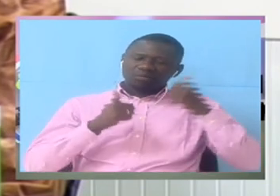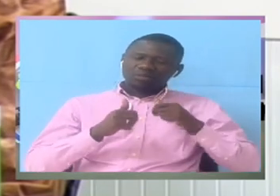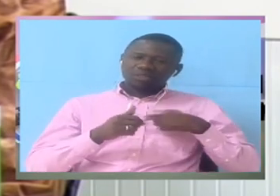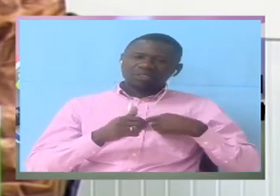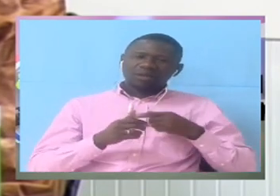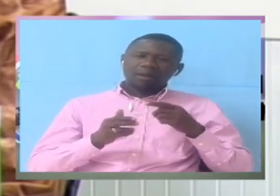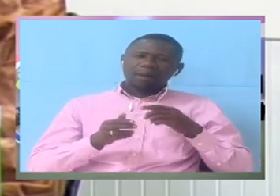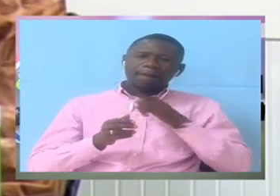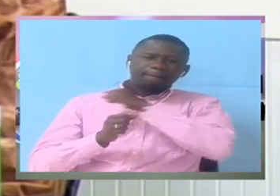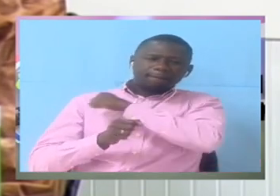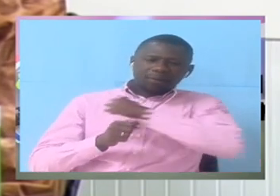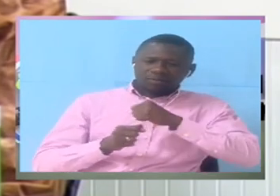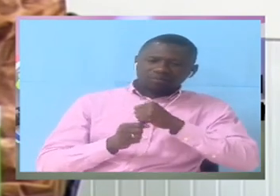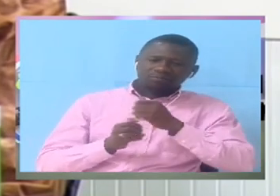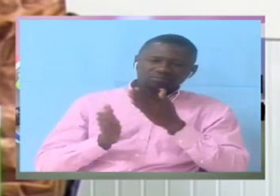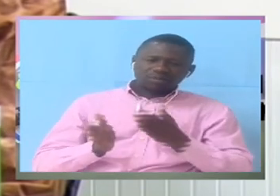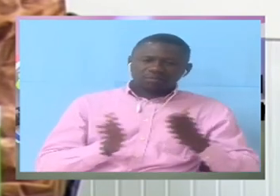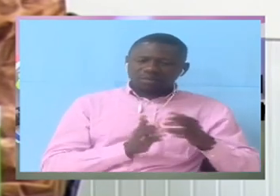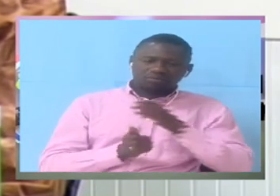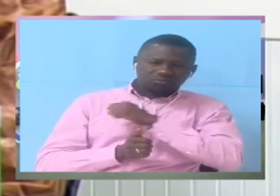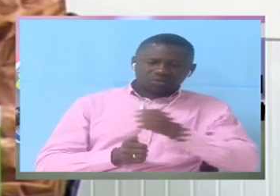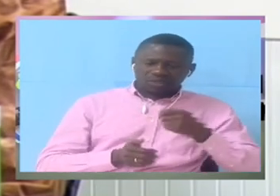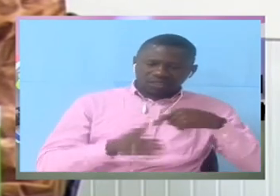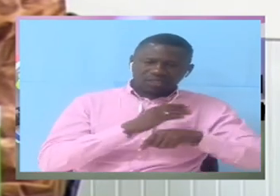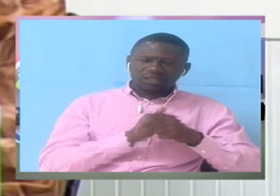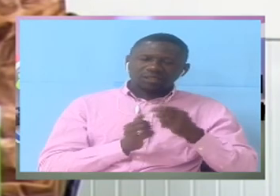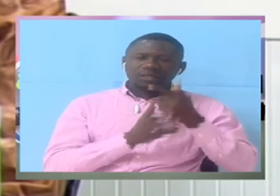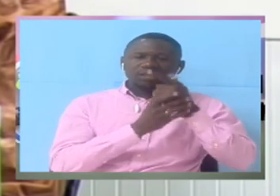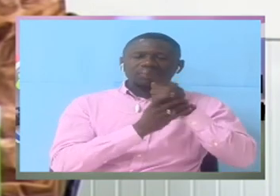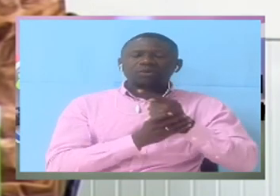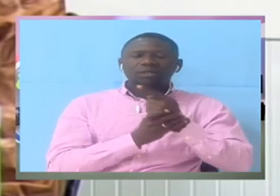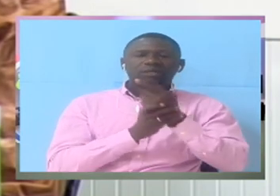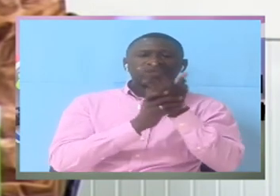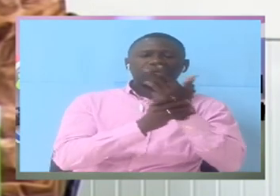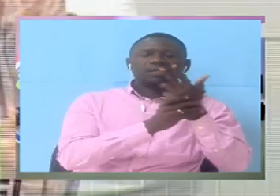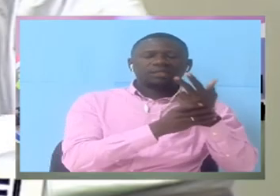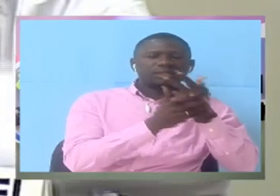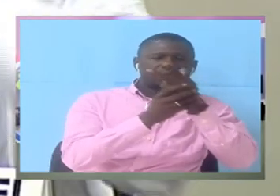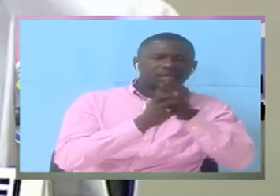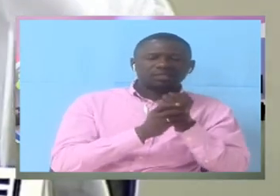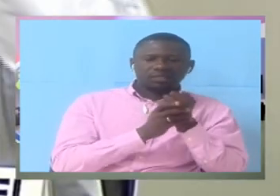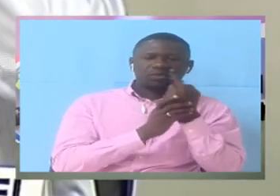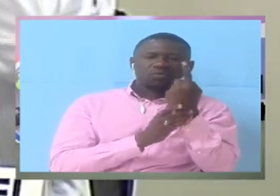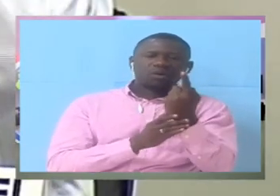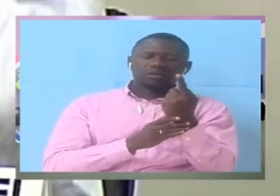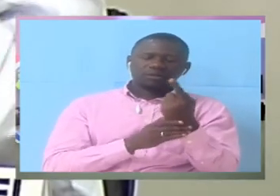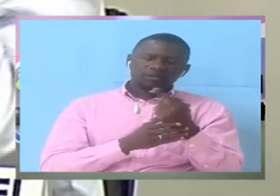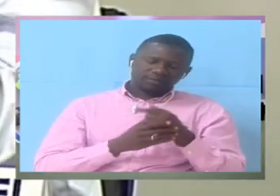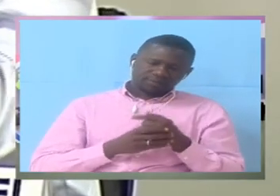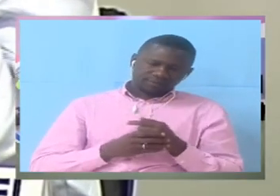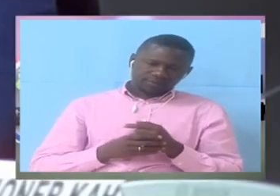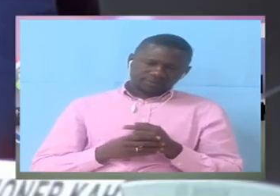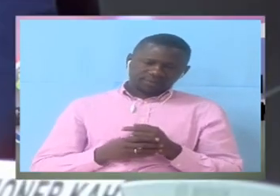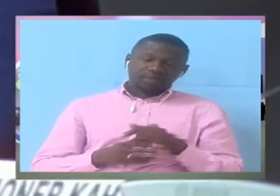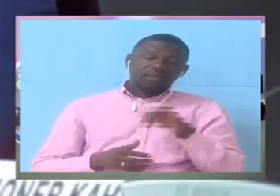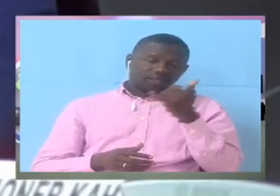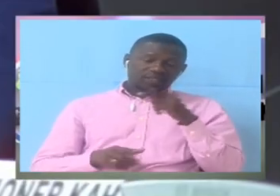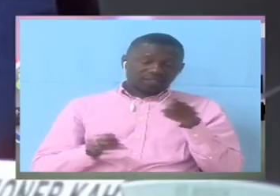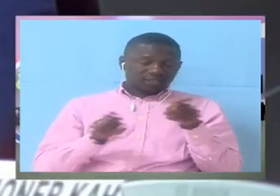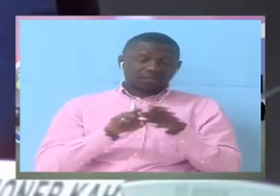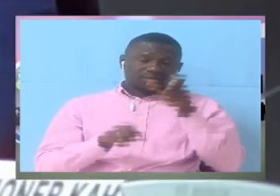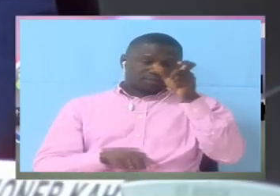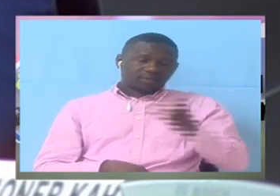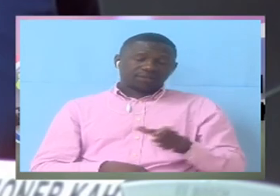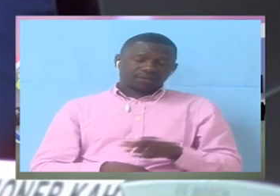1981 coup d'état min ketanunja. Te fonglo ata mo kling fonglo. It's the same person. What kind of company were you told he